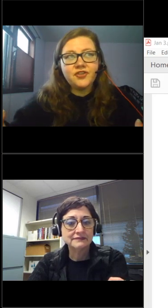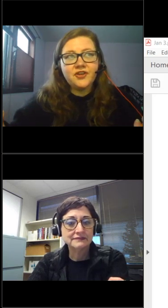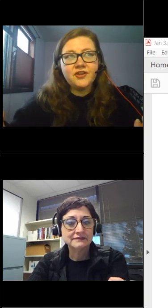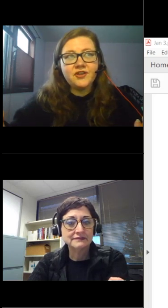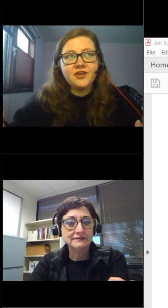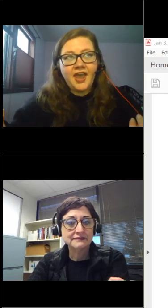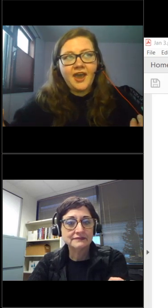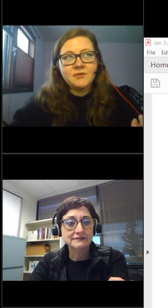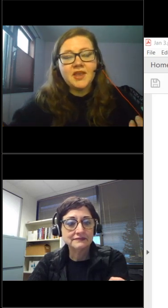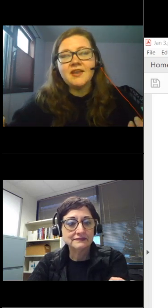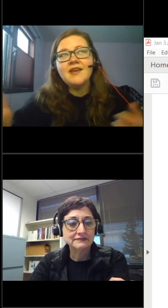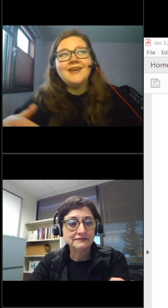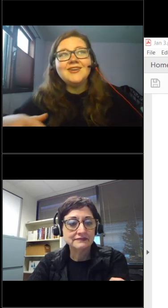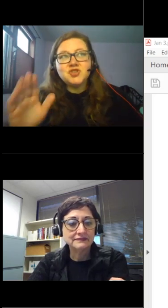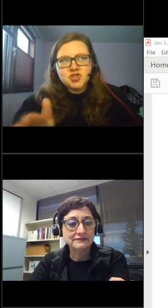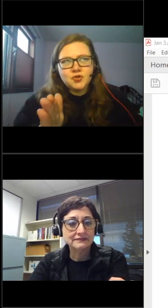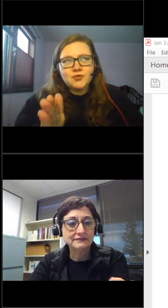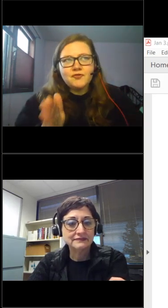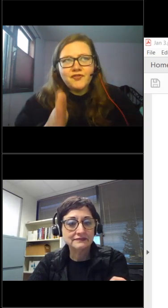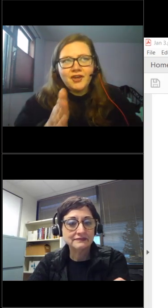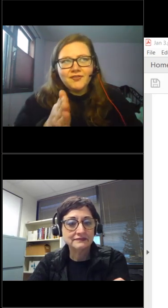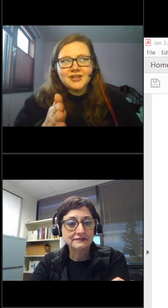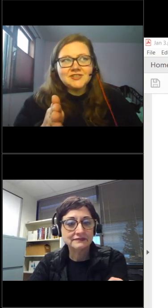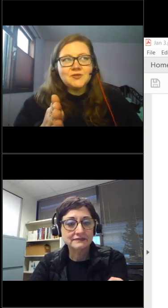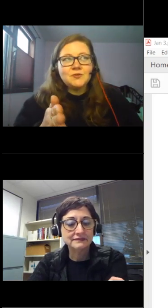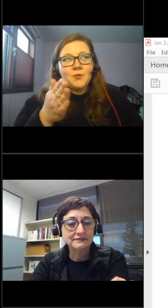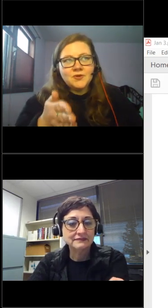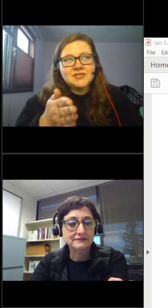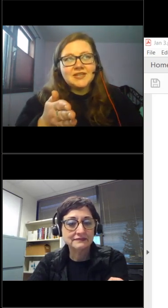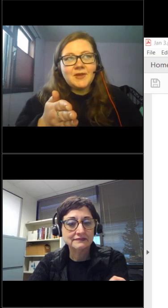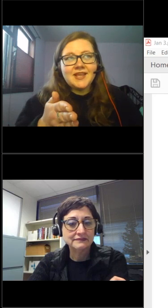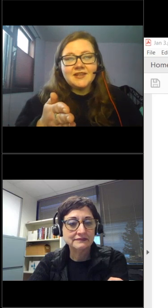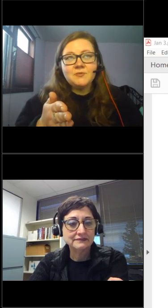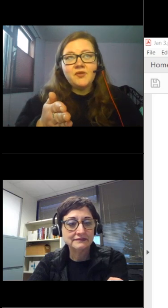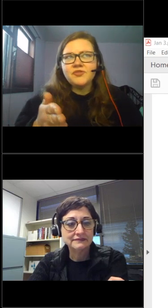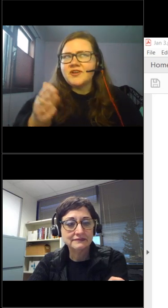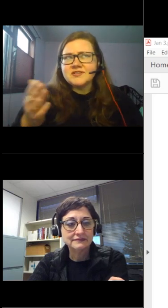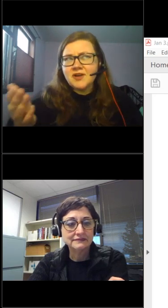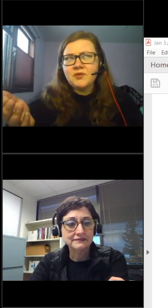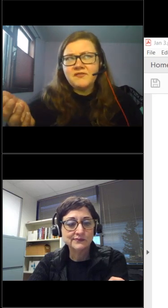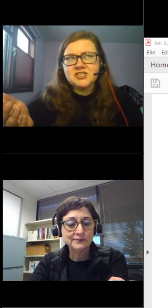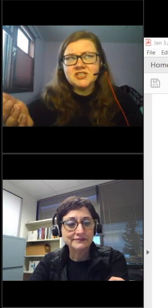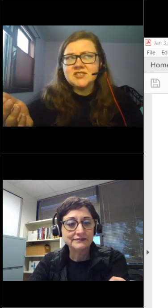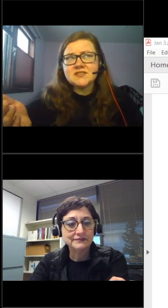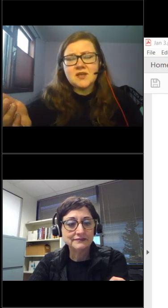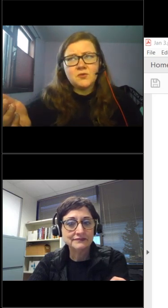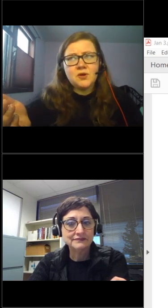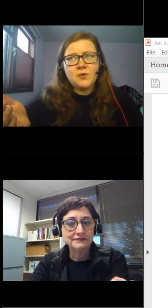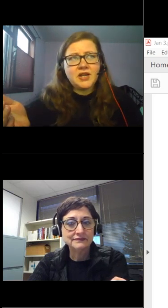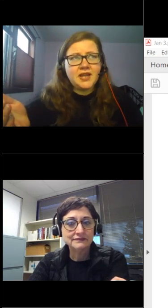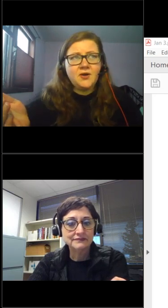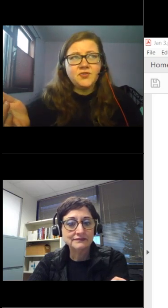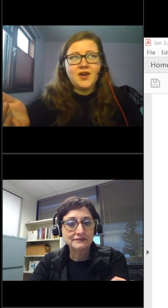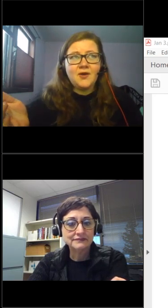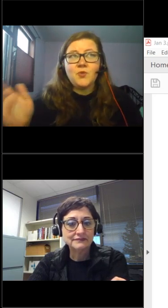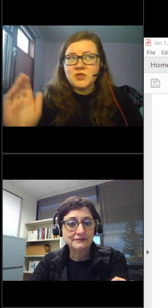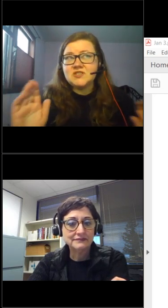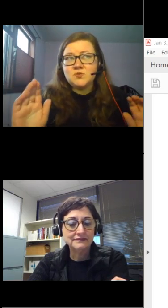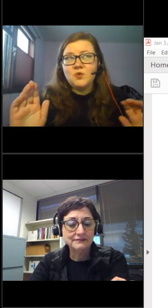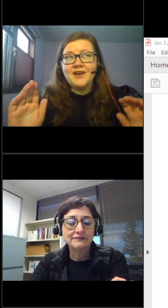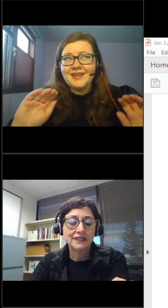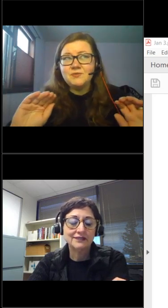for the academy? Soon, very, very soon, most likely by the end of the month. There's a couple of logistics that we're working out that